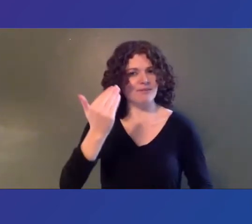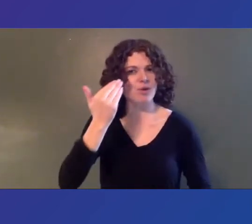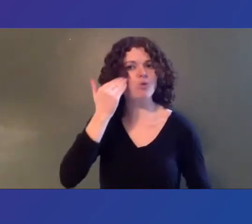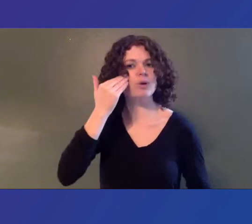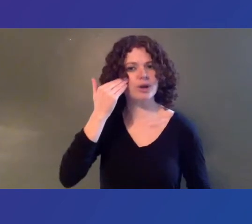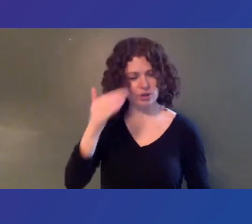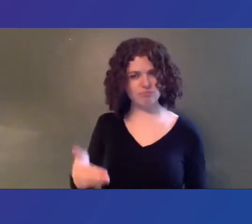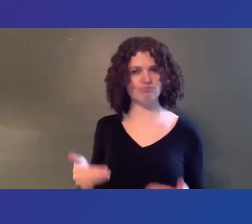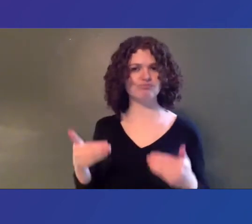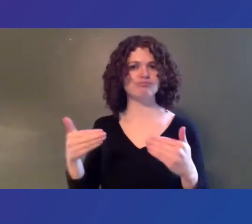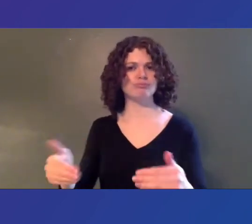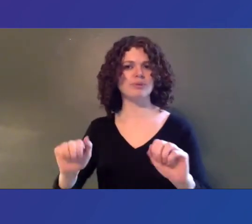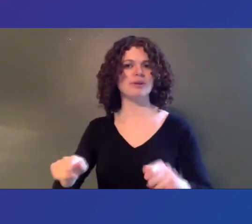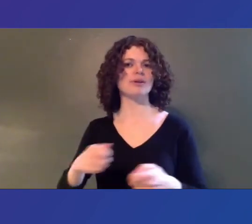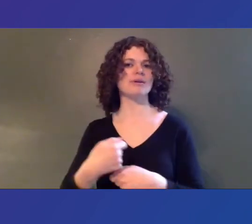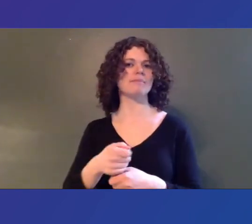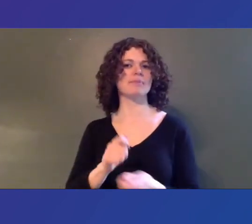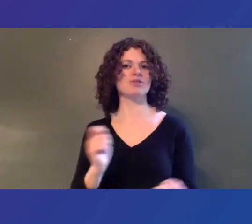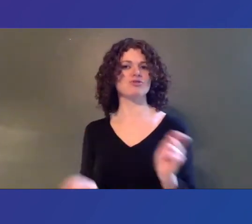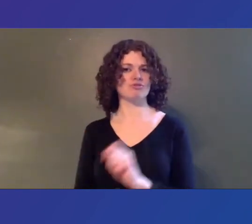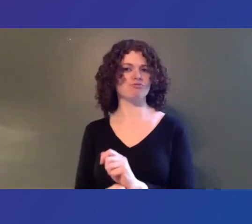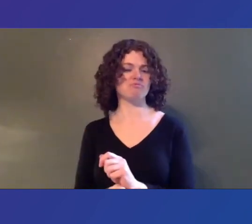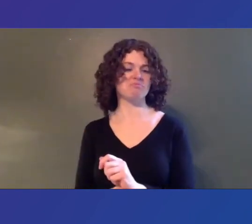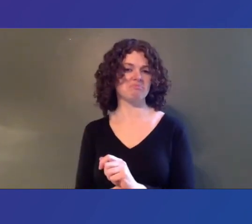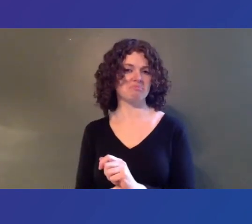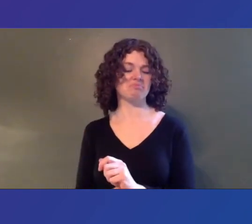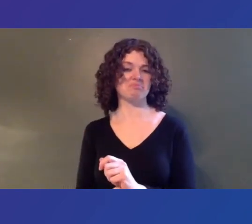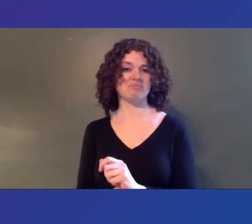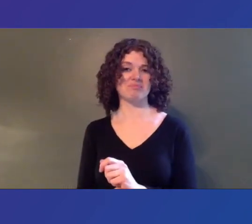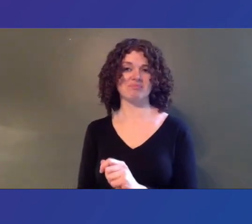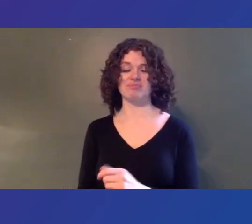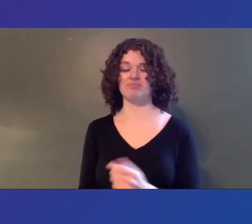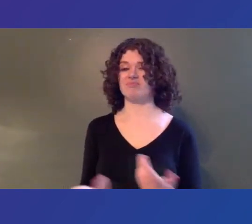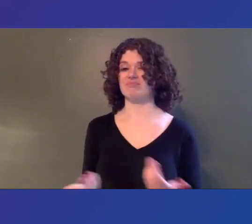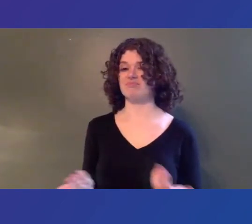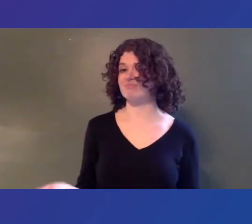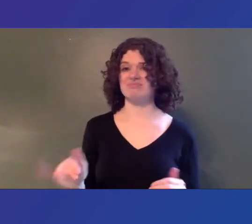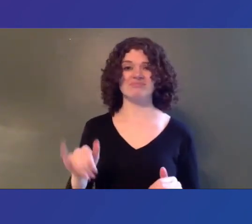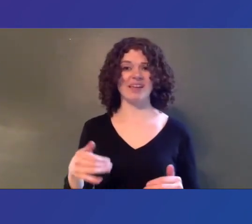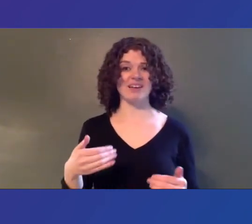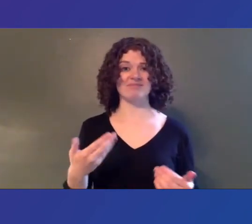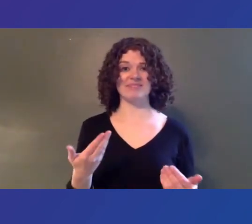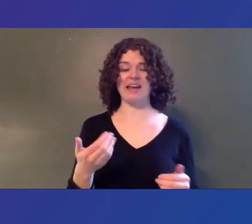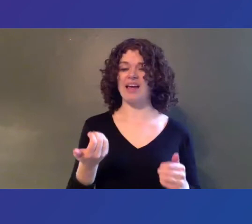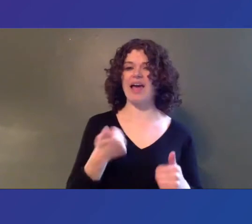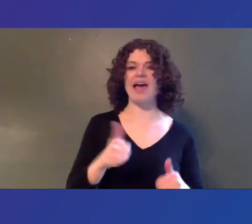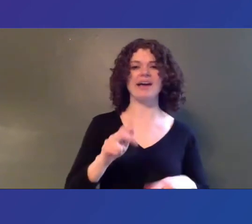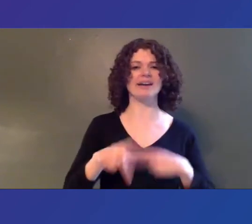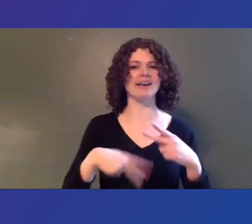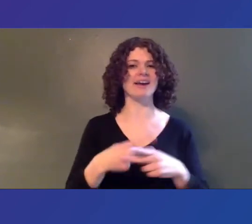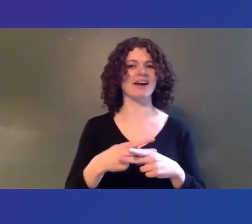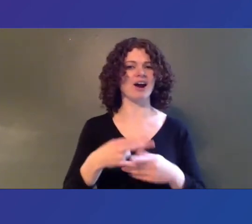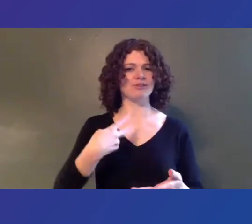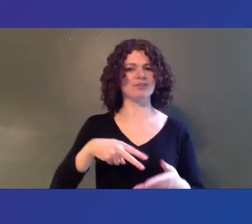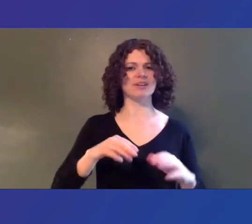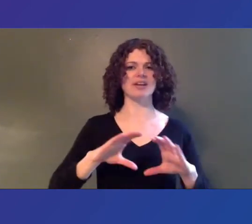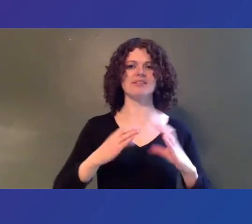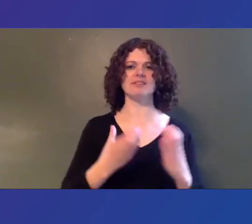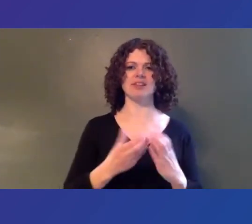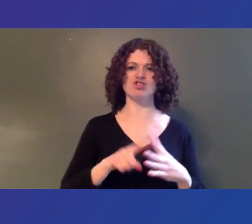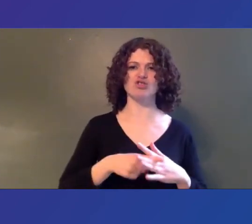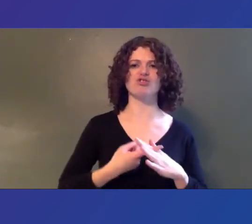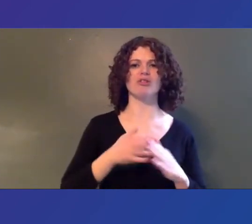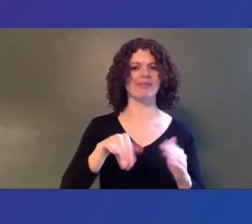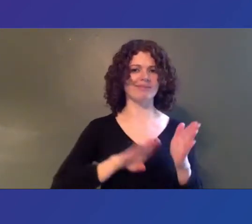change. And that can happen at any level. That's why we have these incredible fundamental classes here,